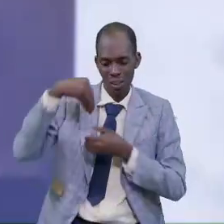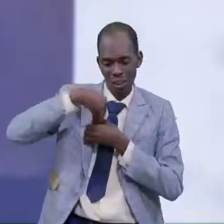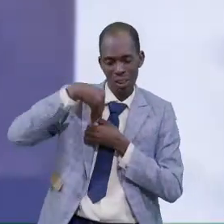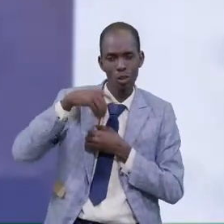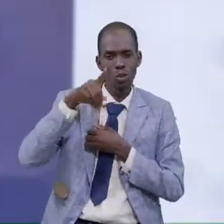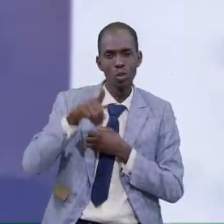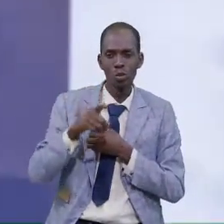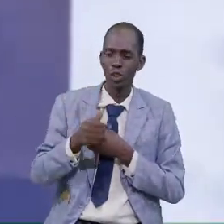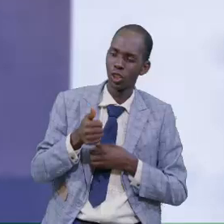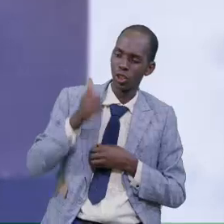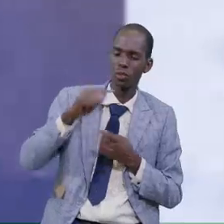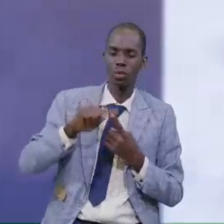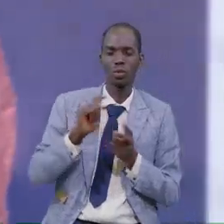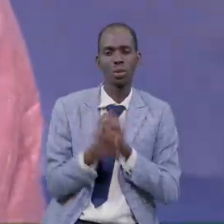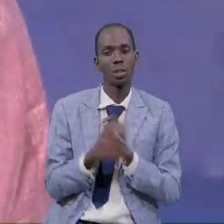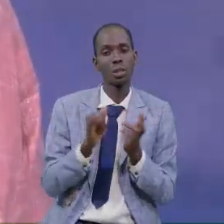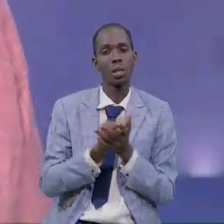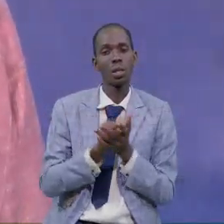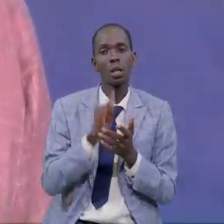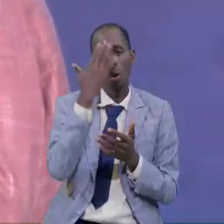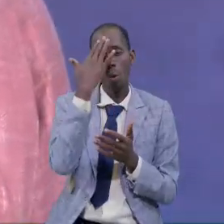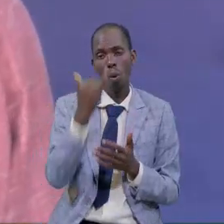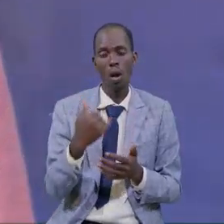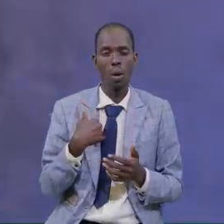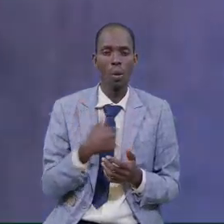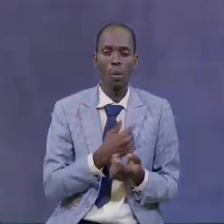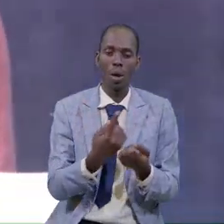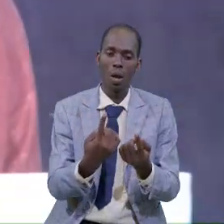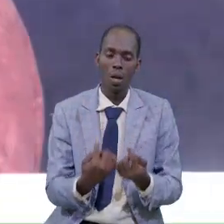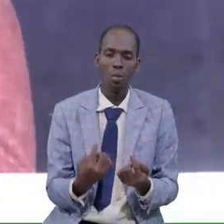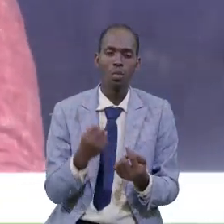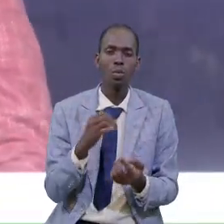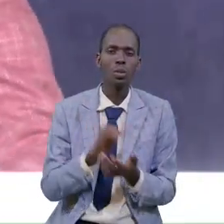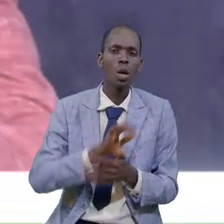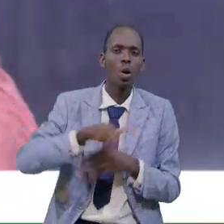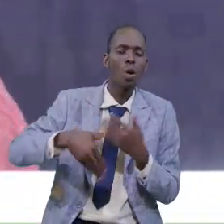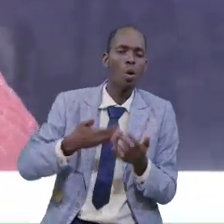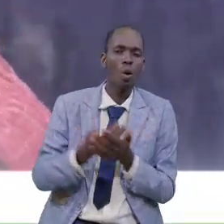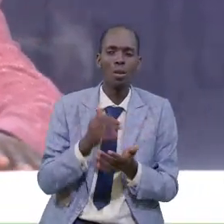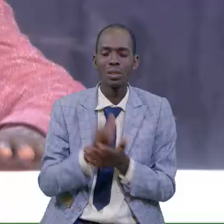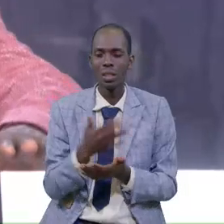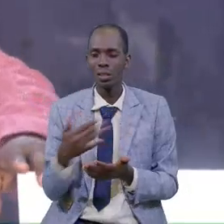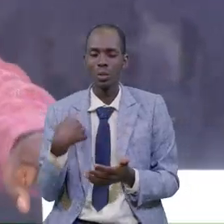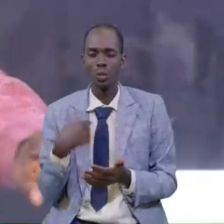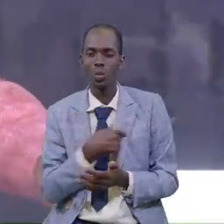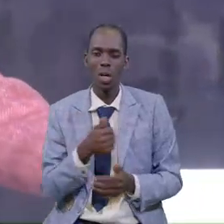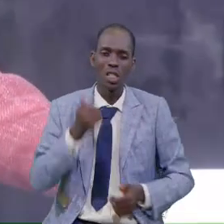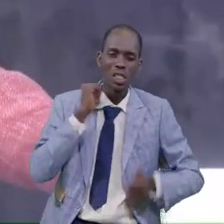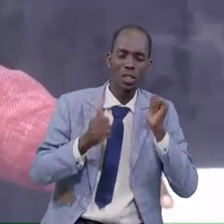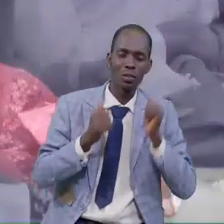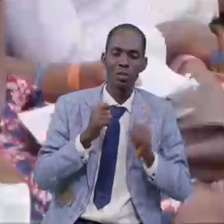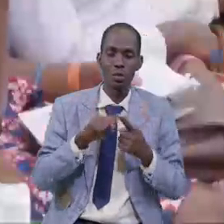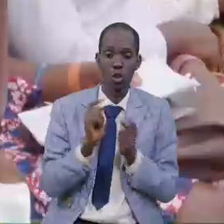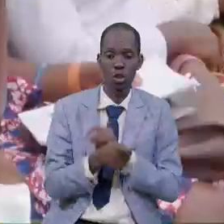That's why we came. That all that resistance, we repent of them in Jesus' name.